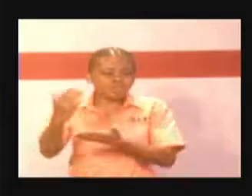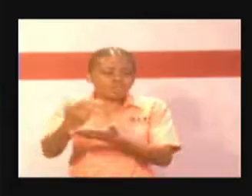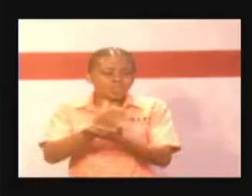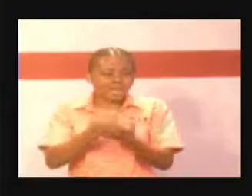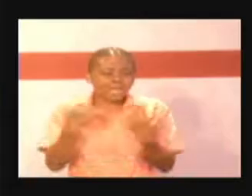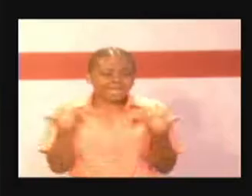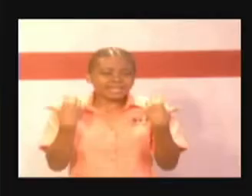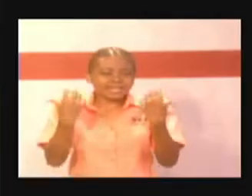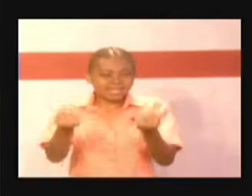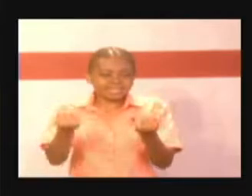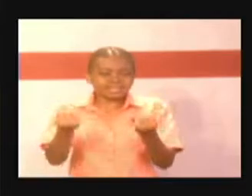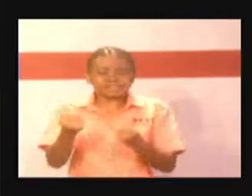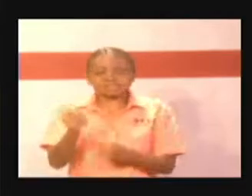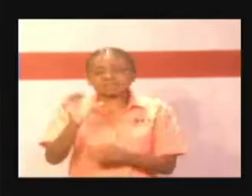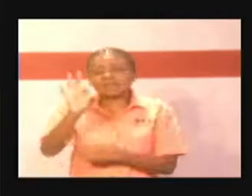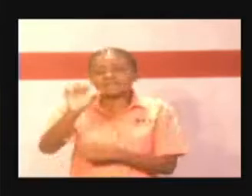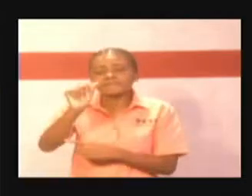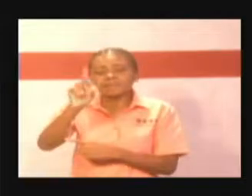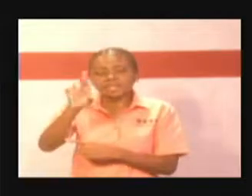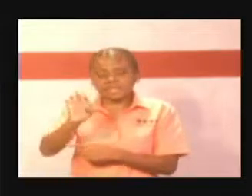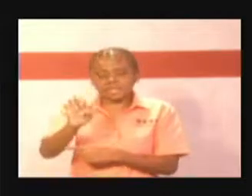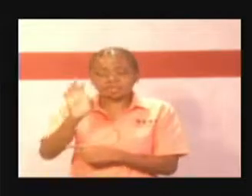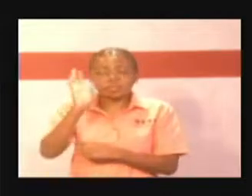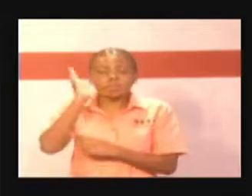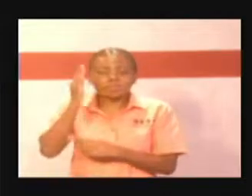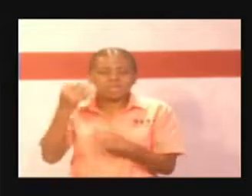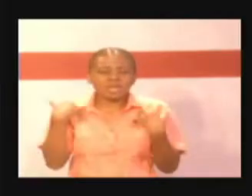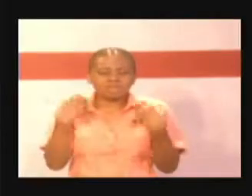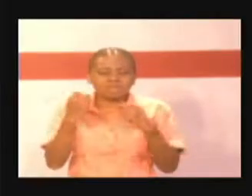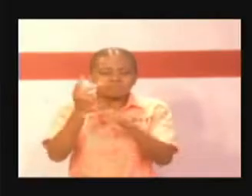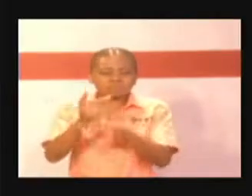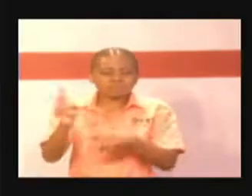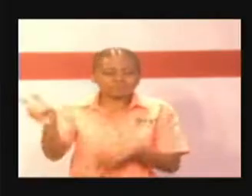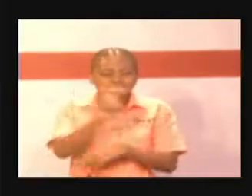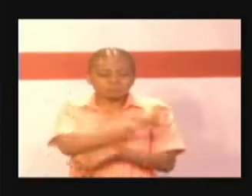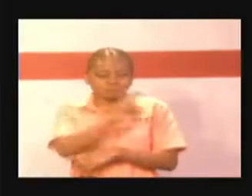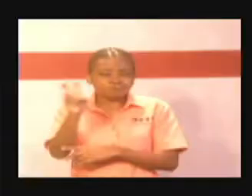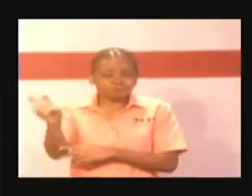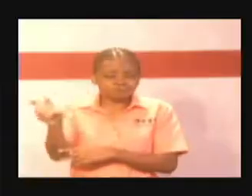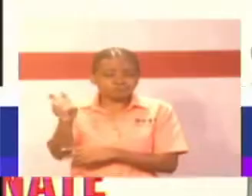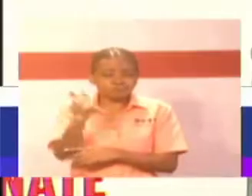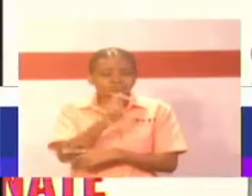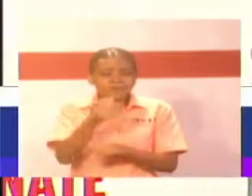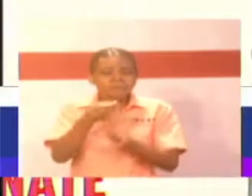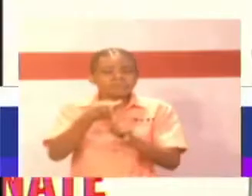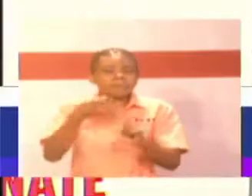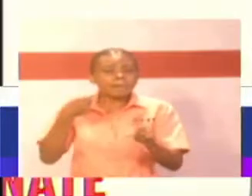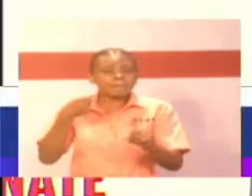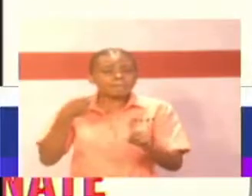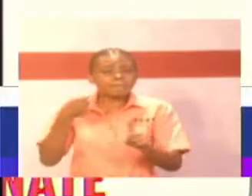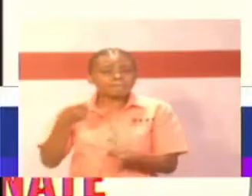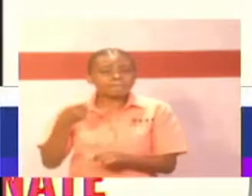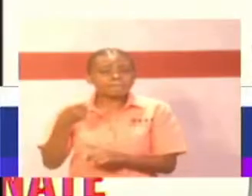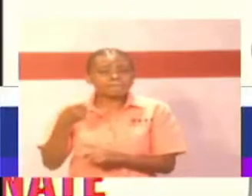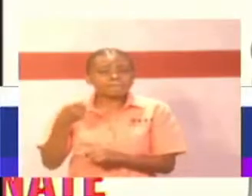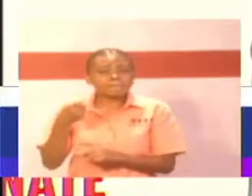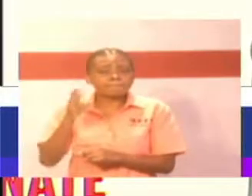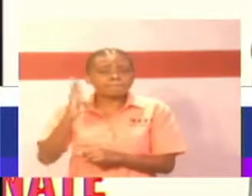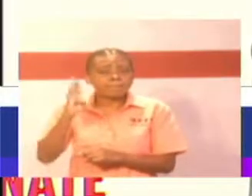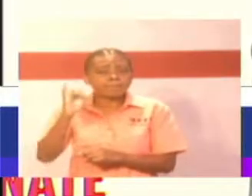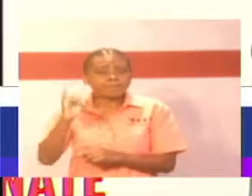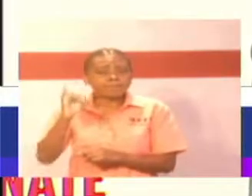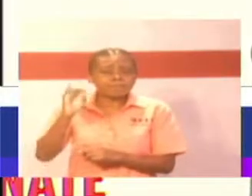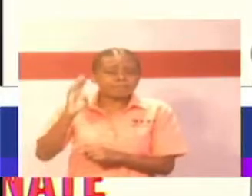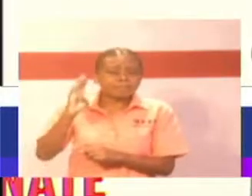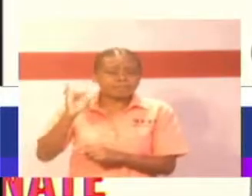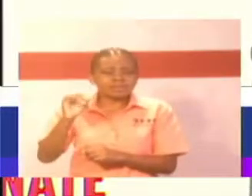be offering regular shuttles between Birdie Square, which is next to Miguel Moses. So between Birdie Square and the Sandy